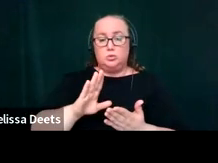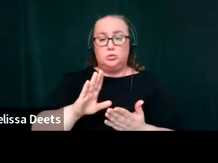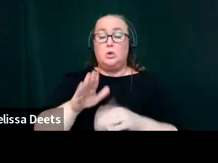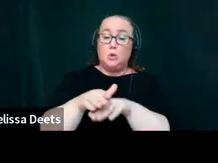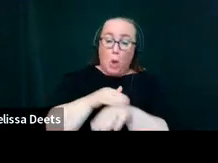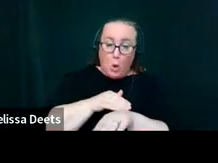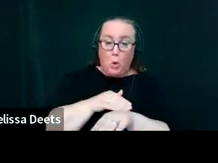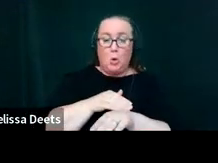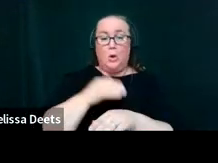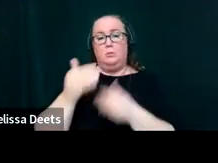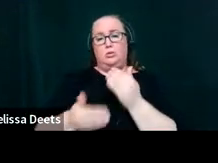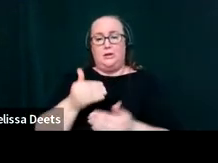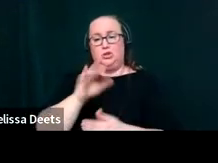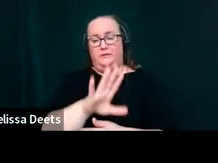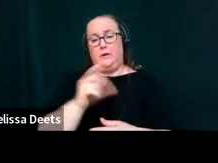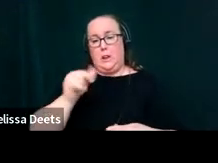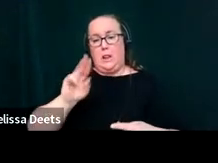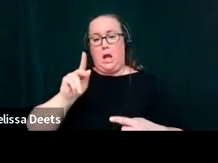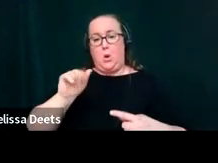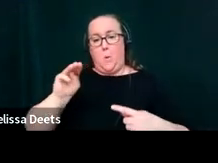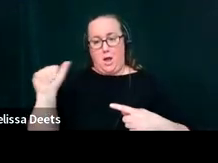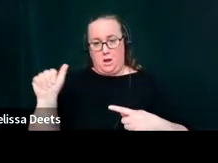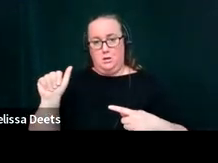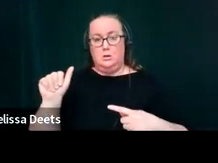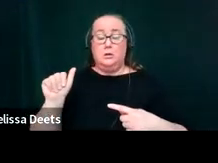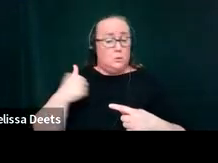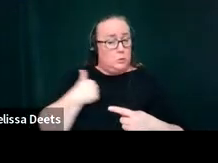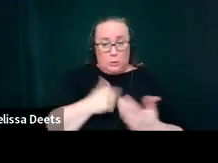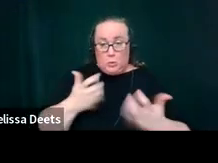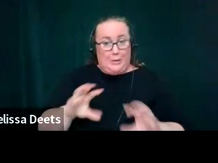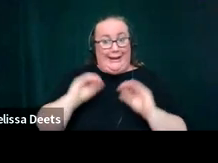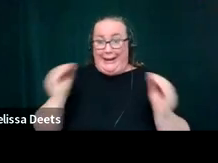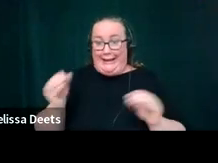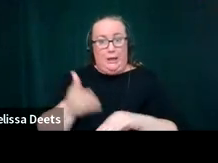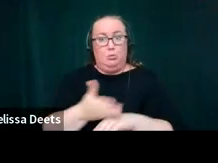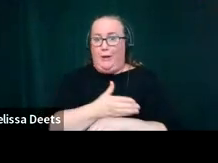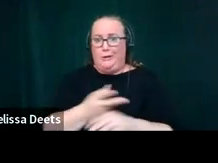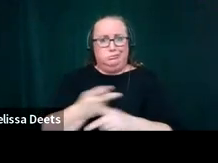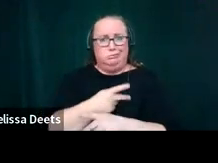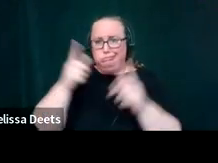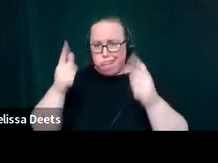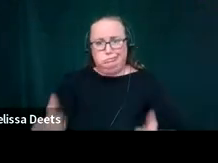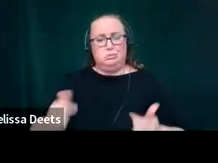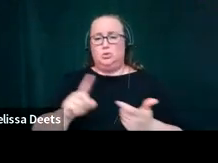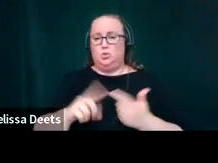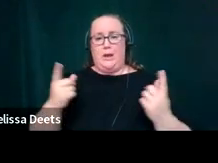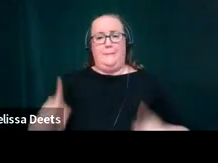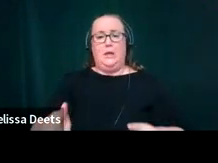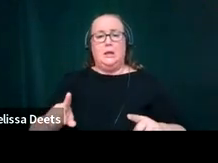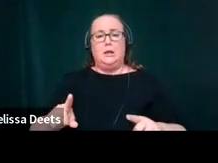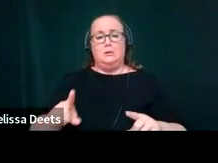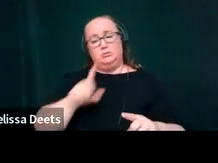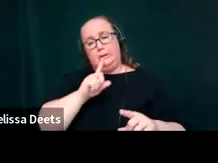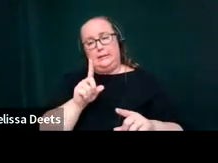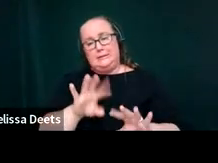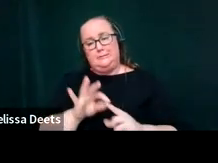Essentially, we don't want any sort of progression to occur, and especially not progression to the point of having a significant effect